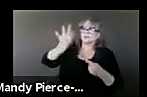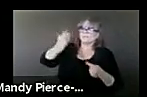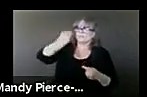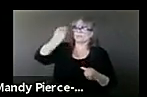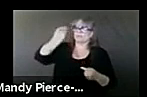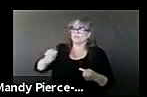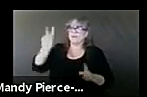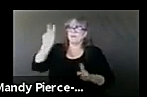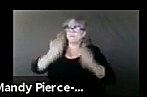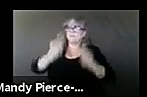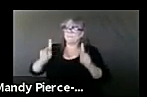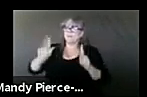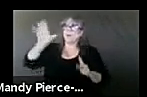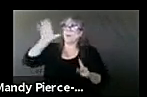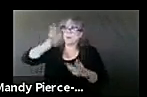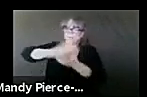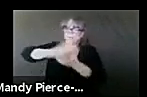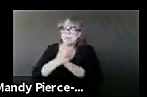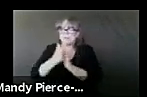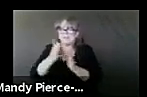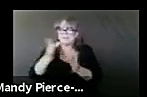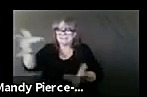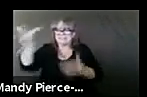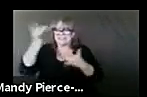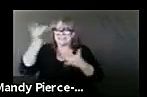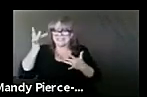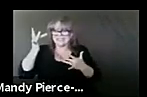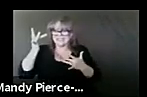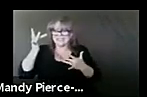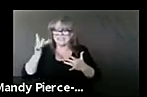medical workers, grocery store workers, and others who can't stay home?